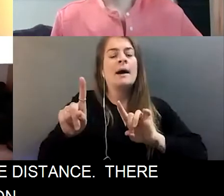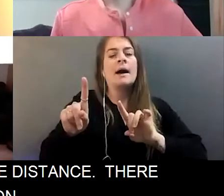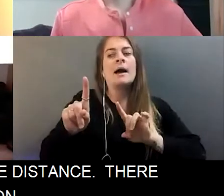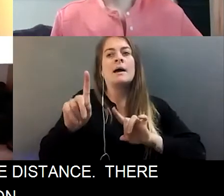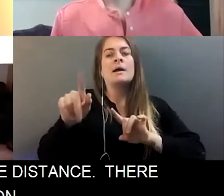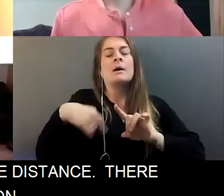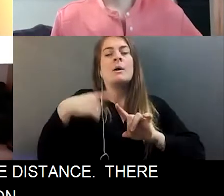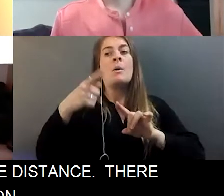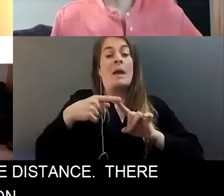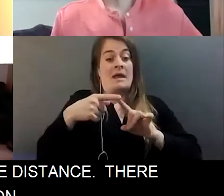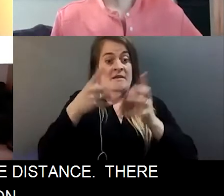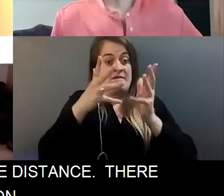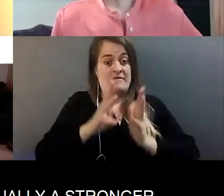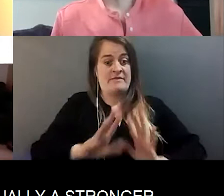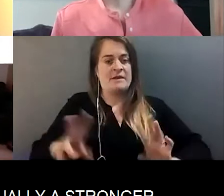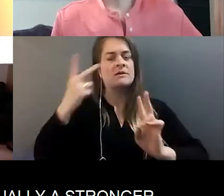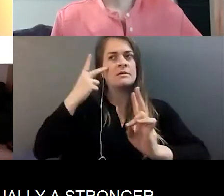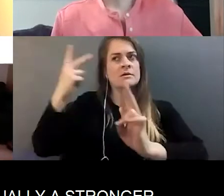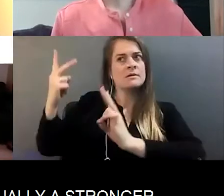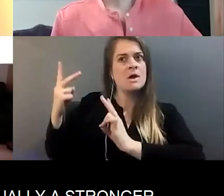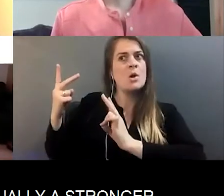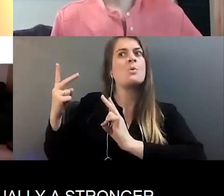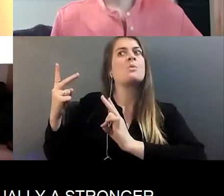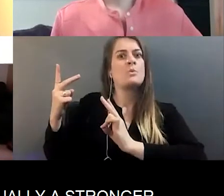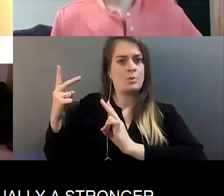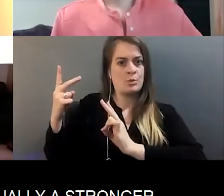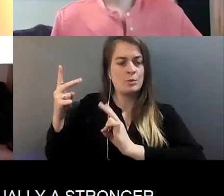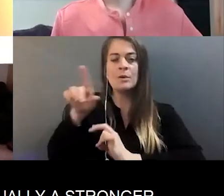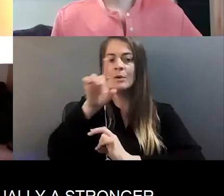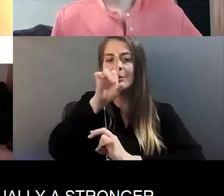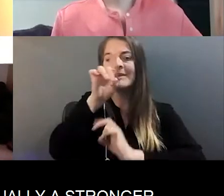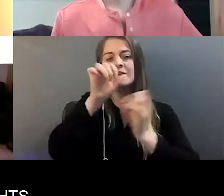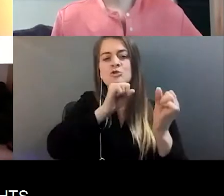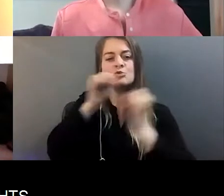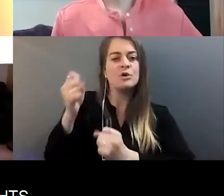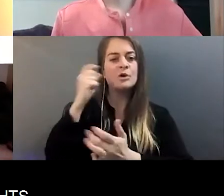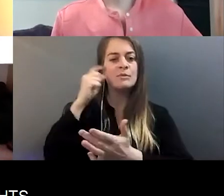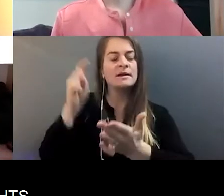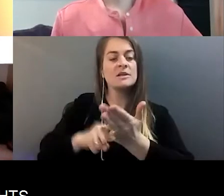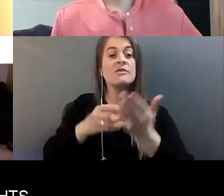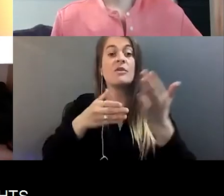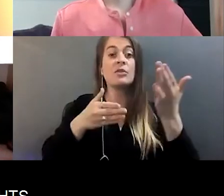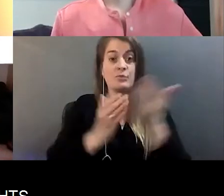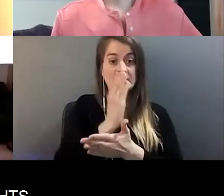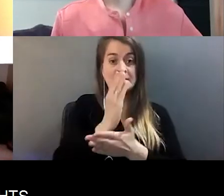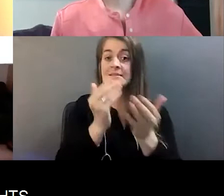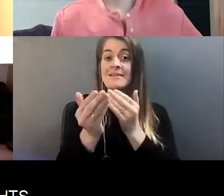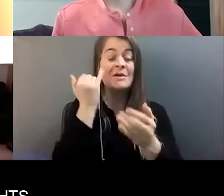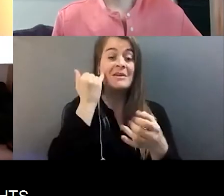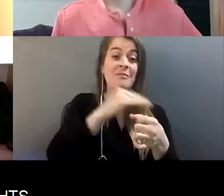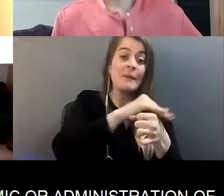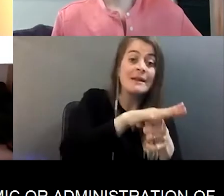be some reflection. And what might come out of it is actually a stronger recognition of the rights, irrespective of whether it's a pandemic